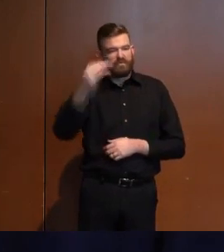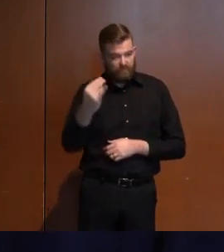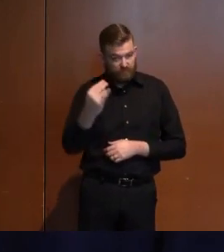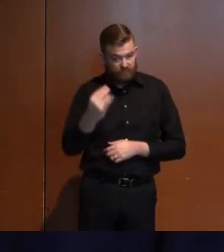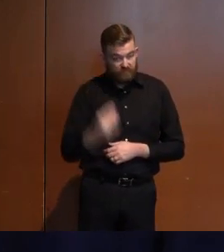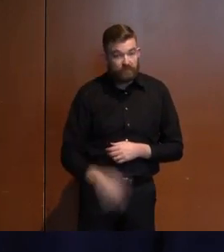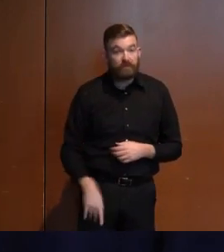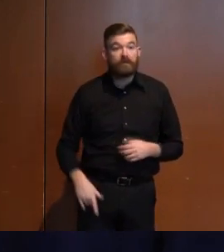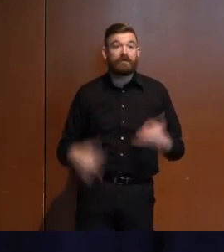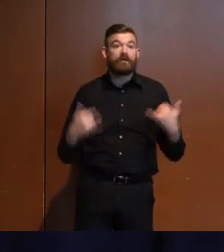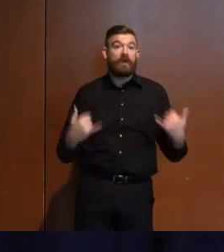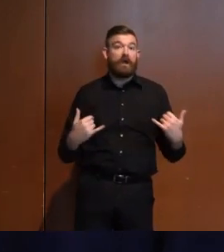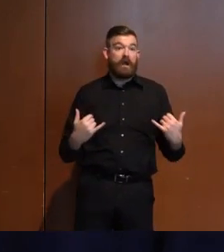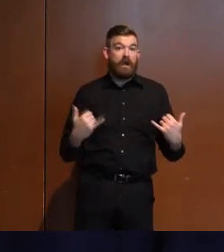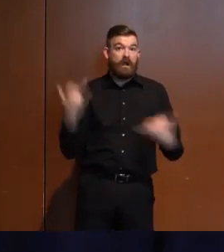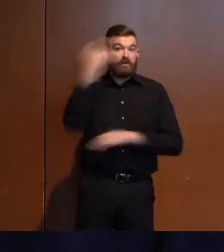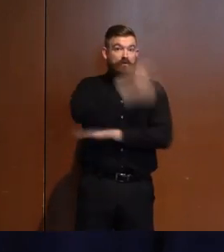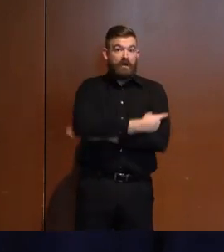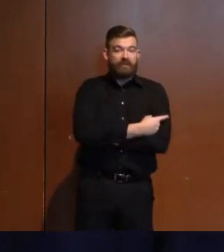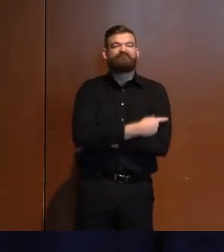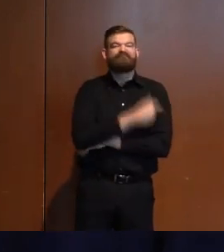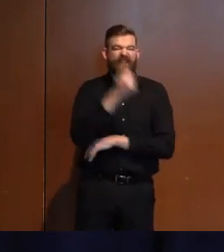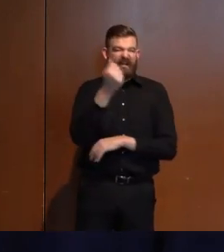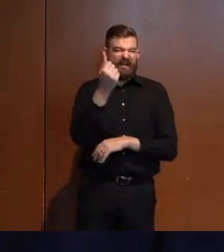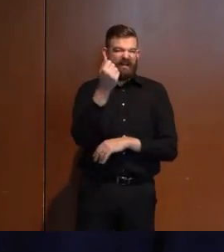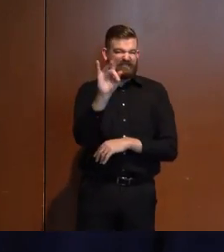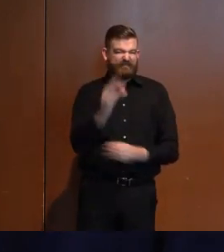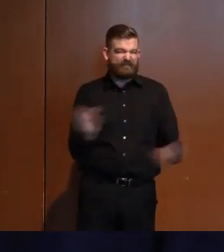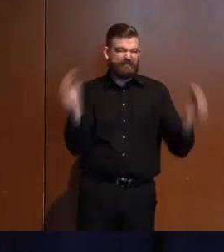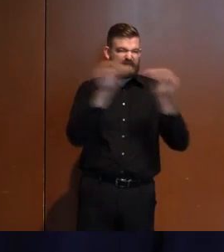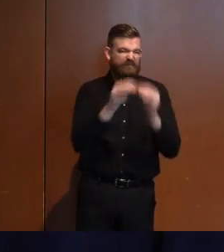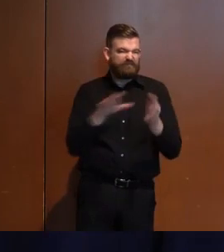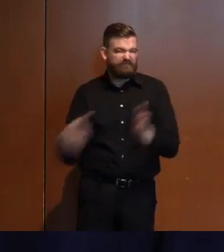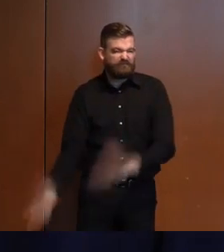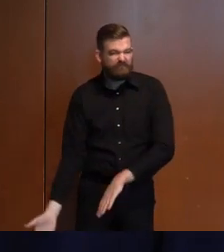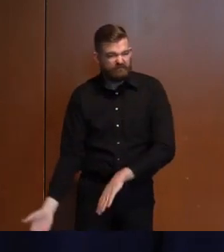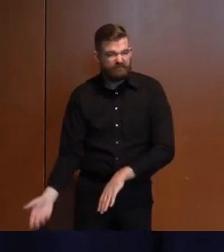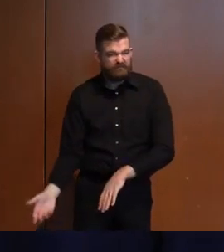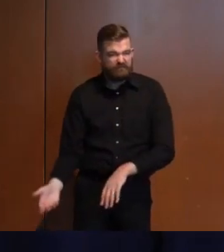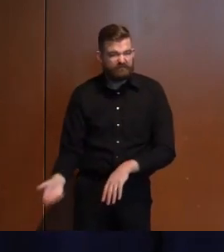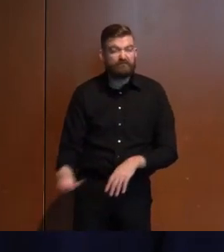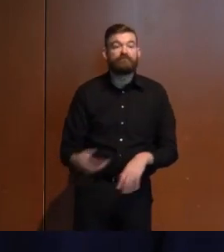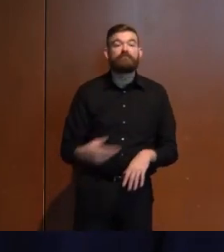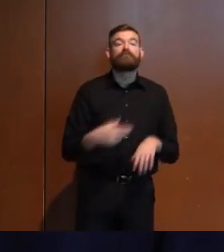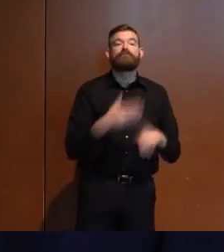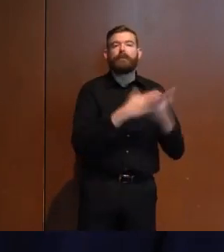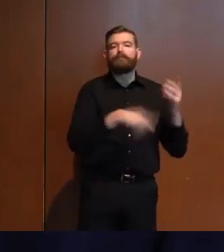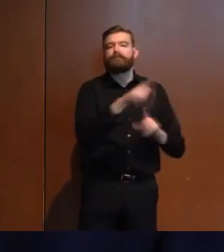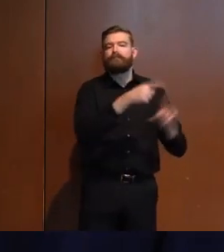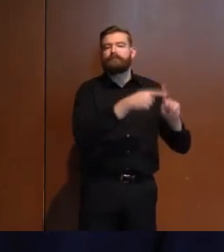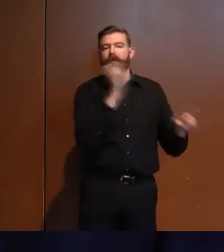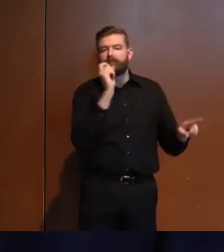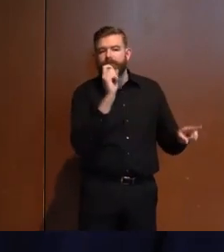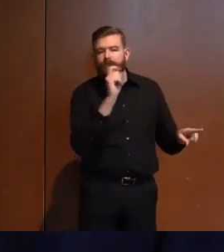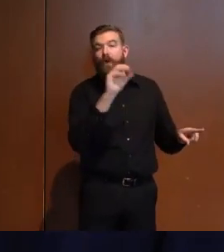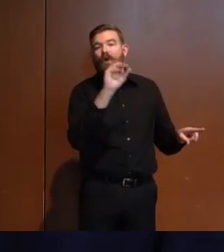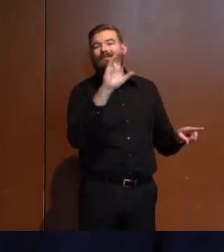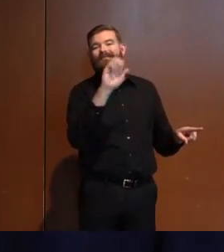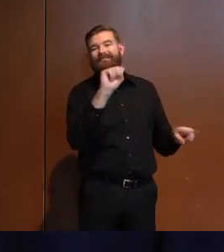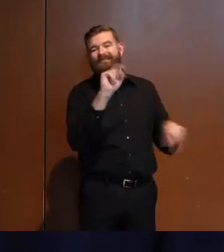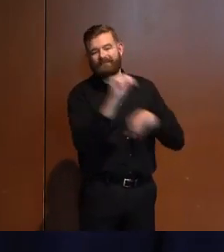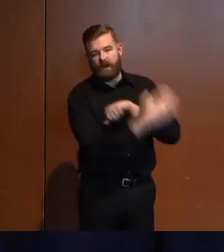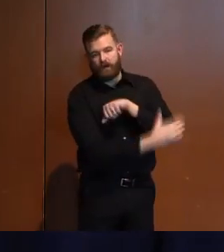department. 4 of the deaths were residents of Ocean County, 3 from Essex